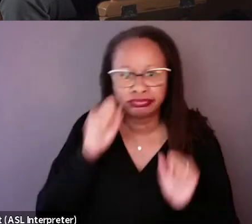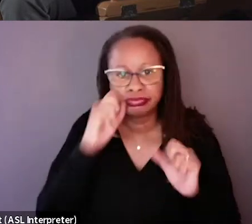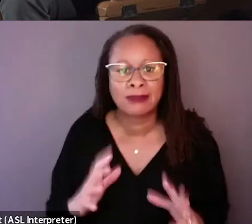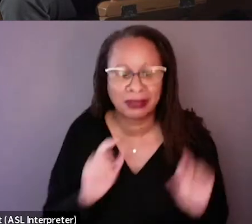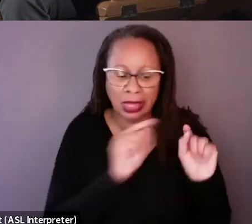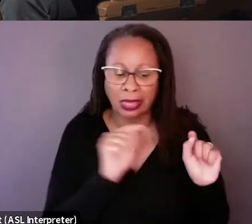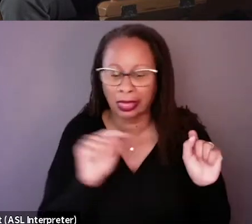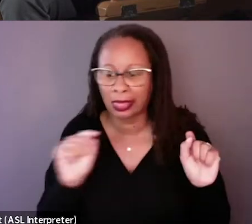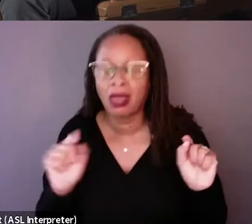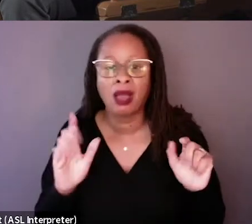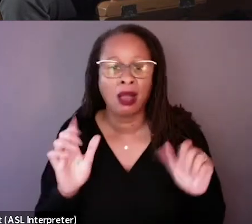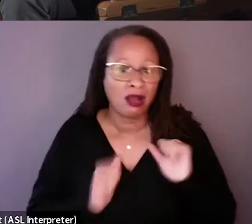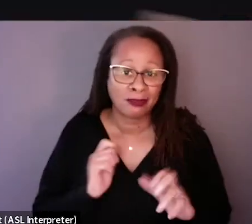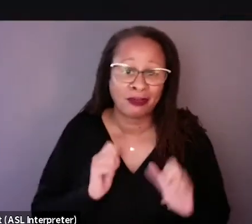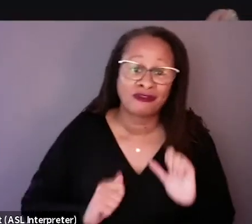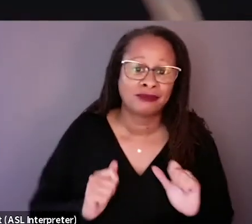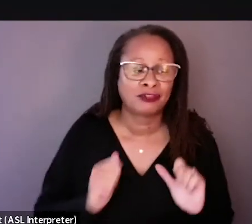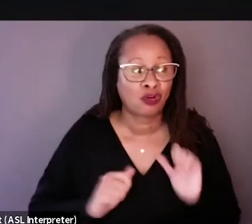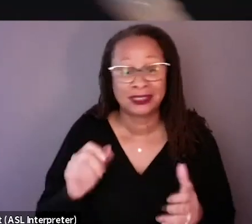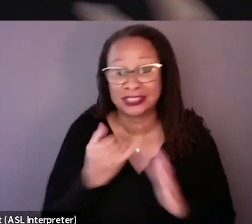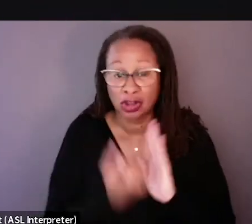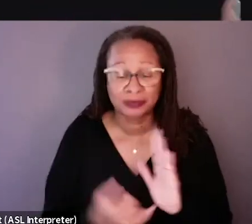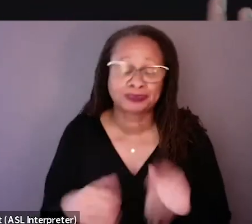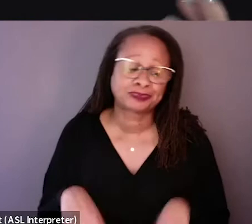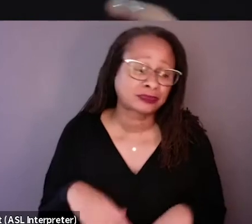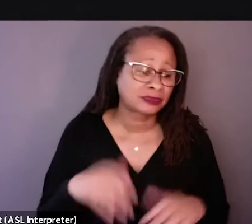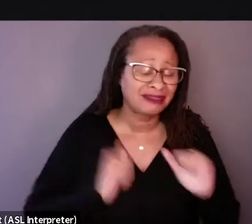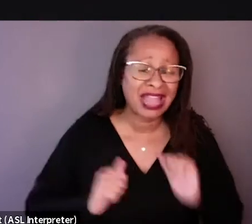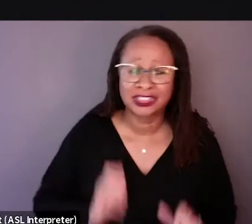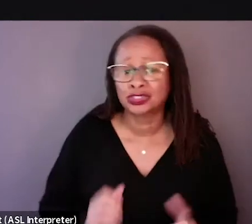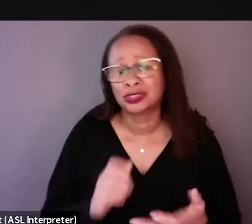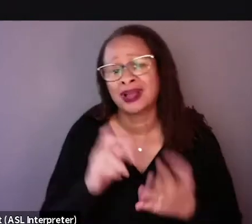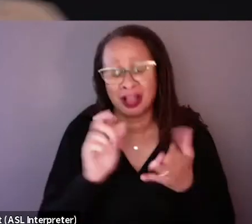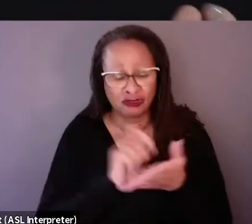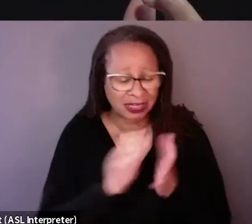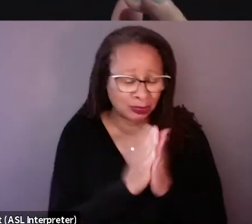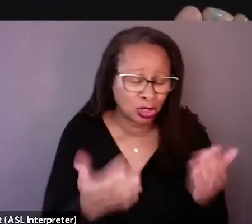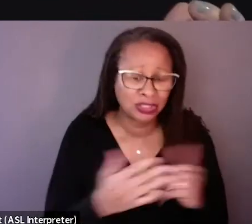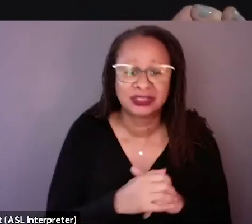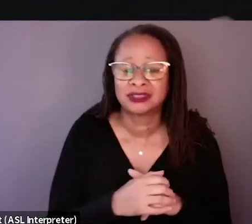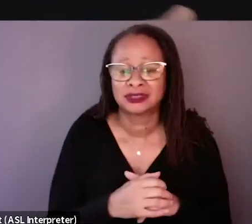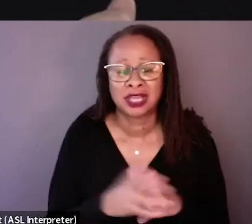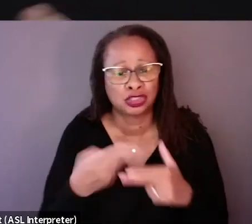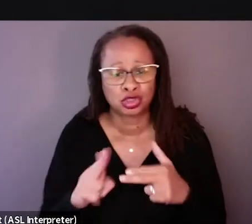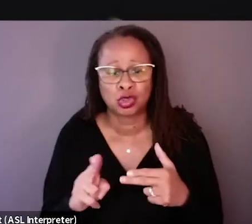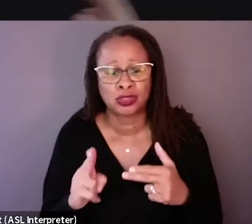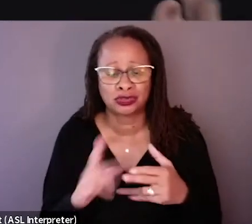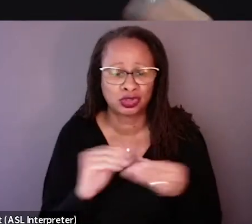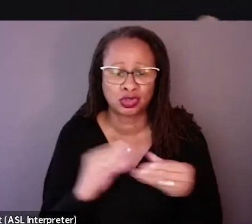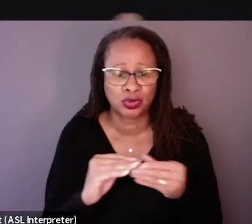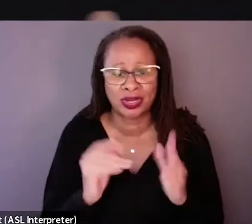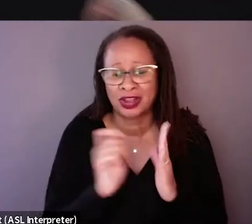artist. She's a performance artist. She's an actor. She's a writer, a novelist, a short story writer. She's a phenomenal Instagram where she